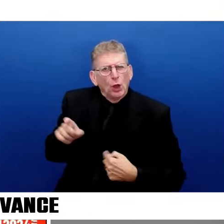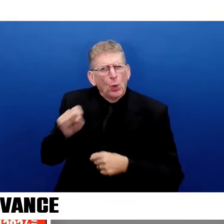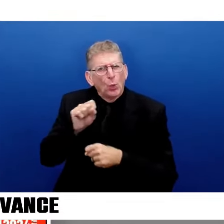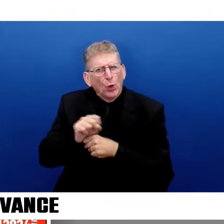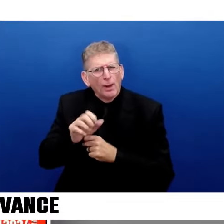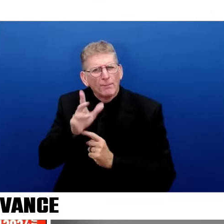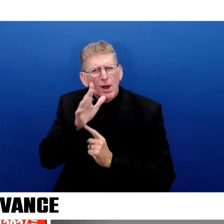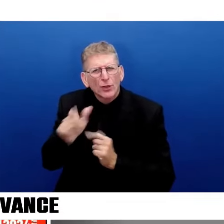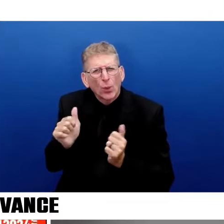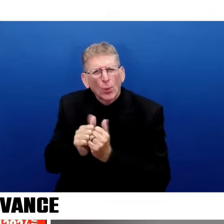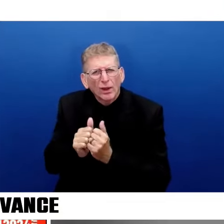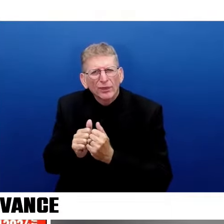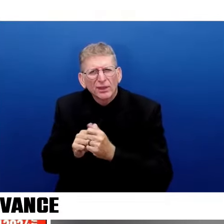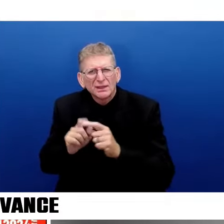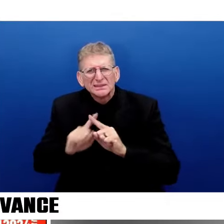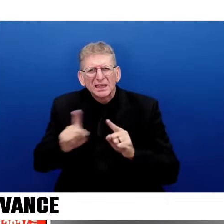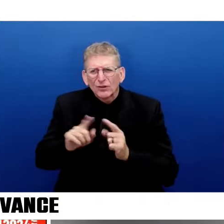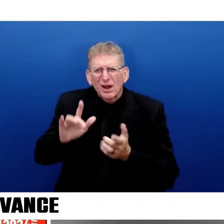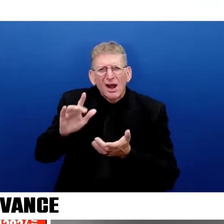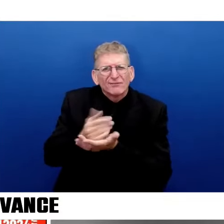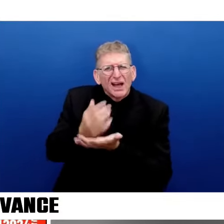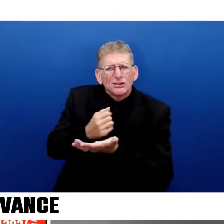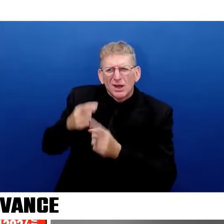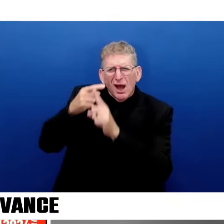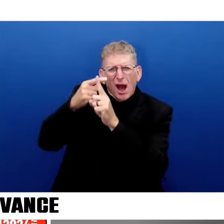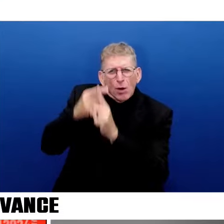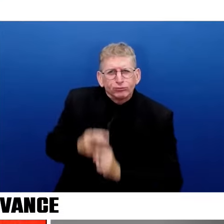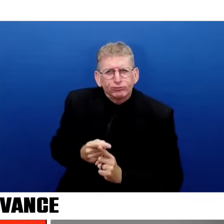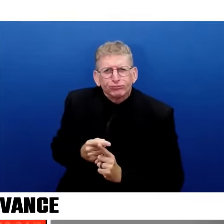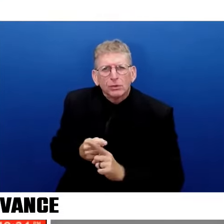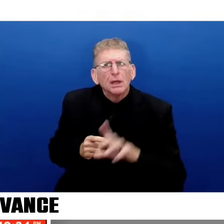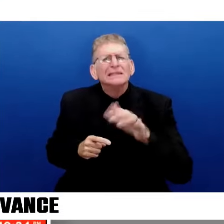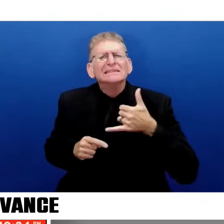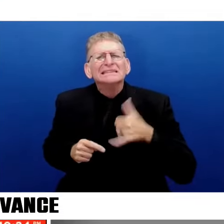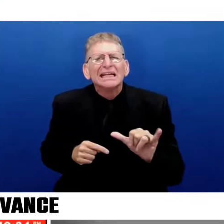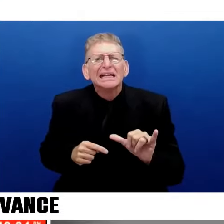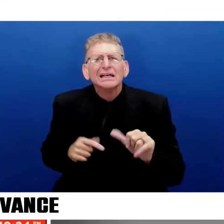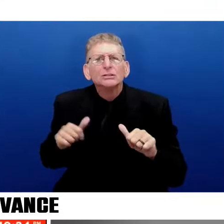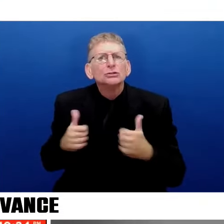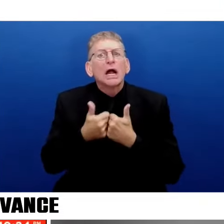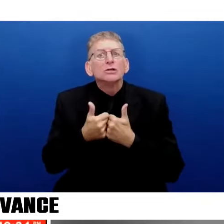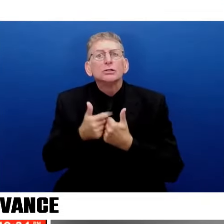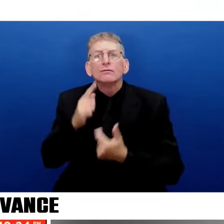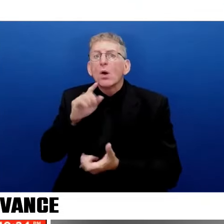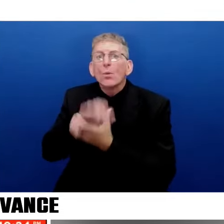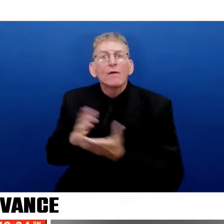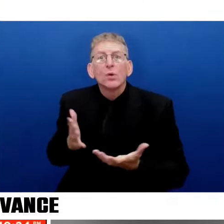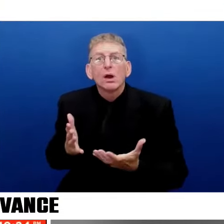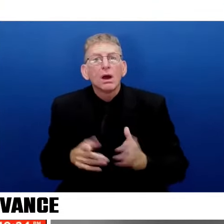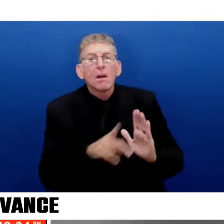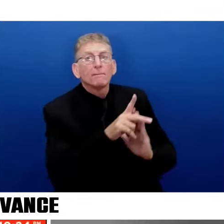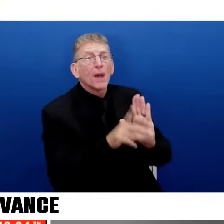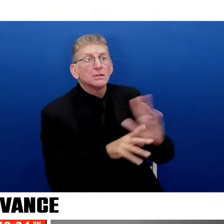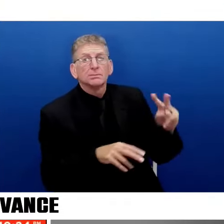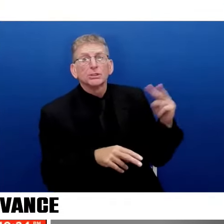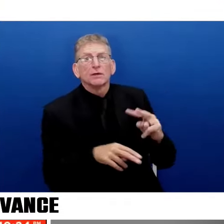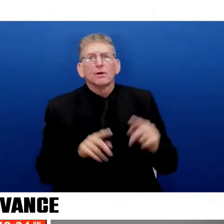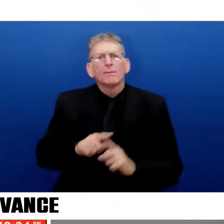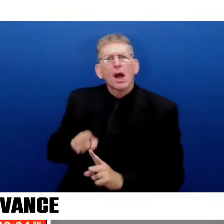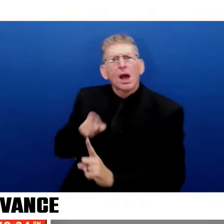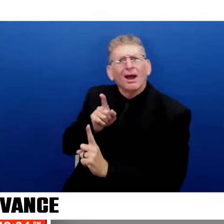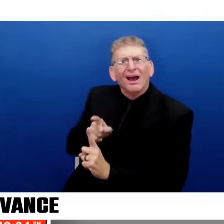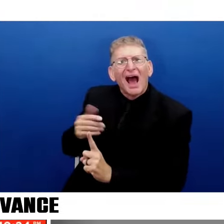is extraordinarily difficult. And it's not just difficult from a policy perspective. She actually had access to paid family leave because she worked for a